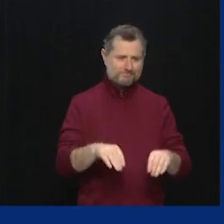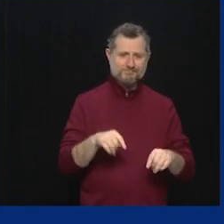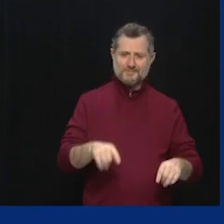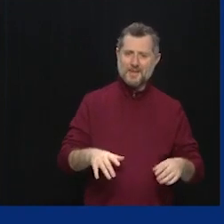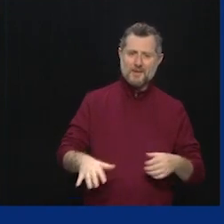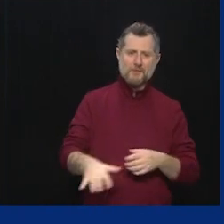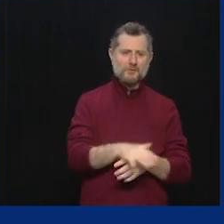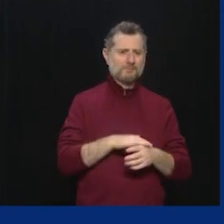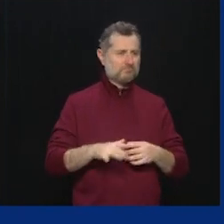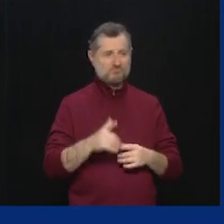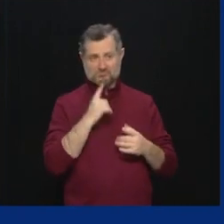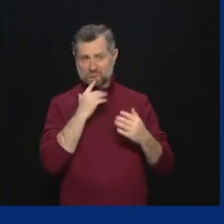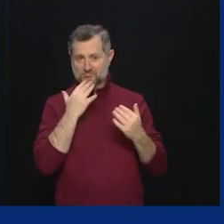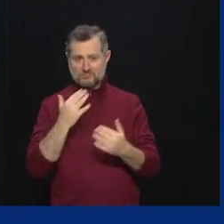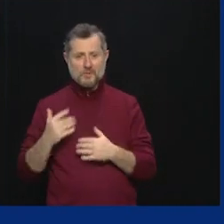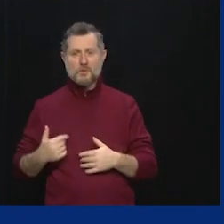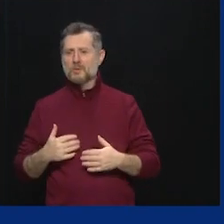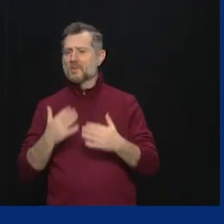Grateful to the community.